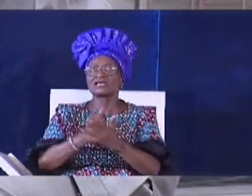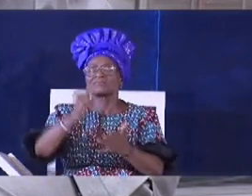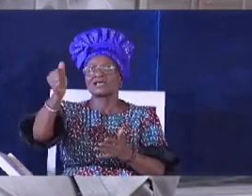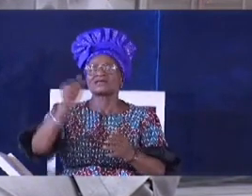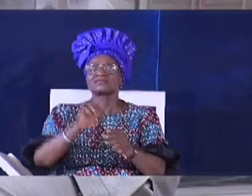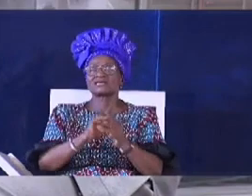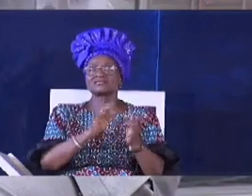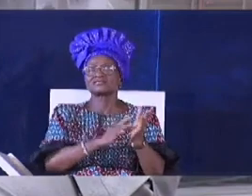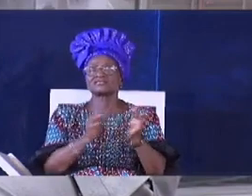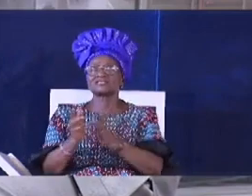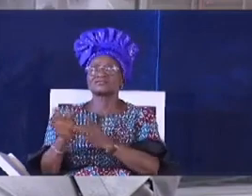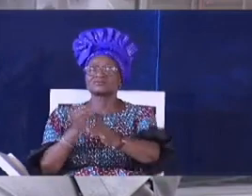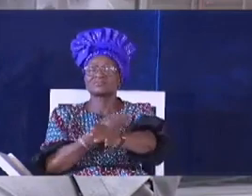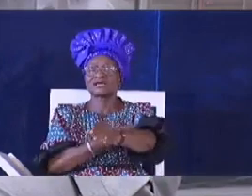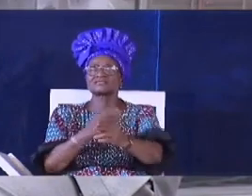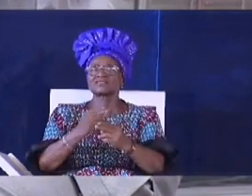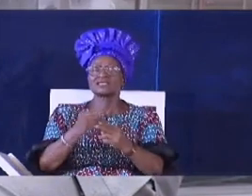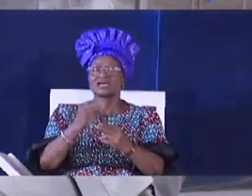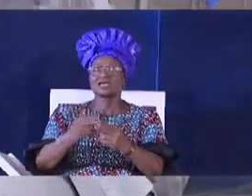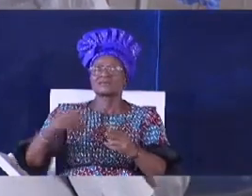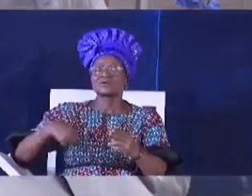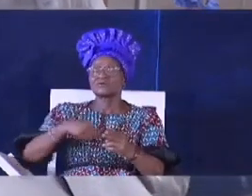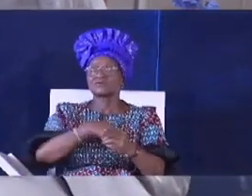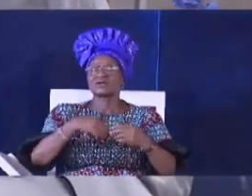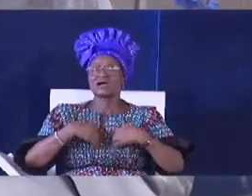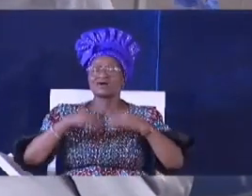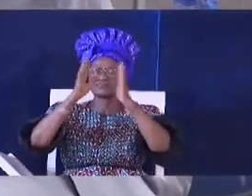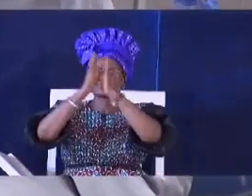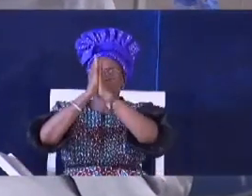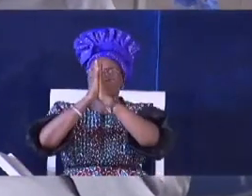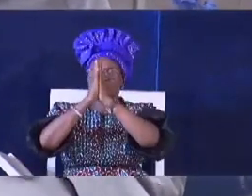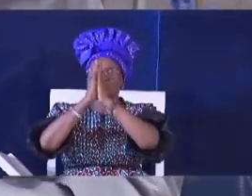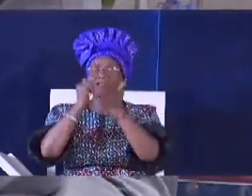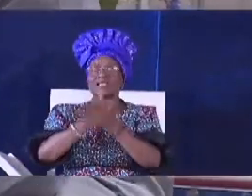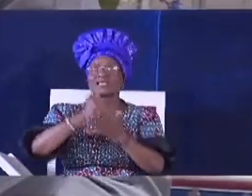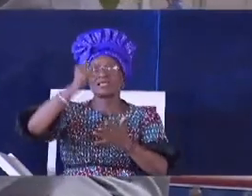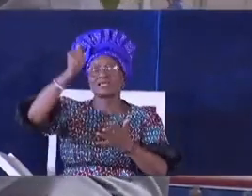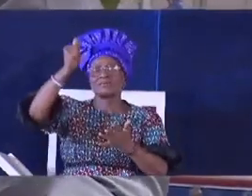In Jesus' mighty name, we have prayed.